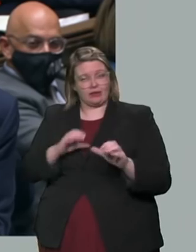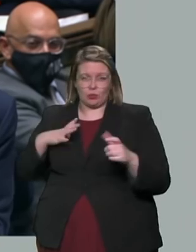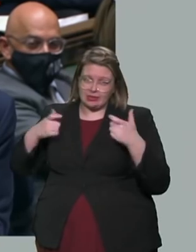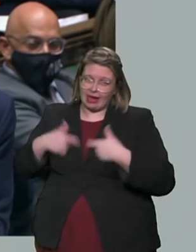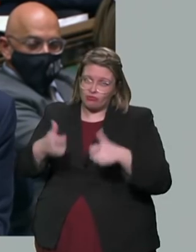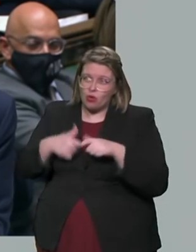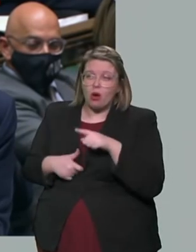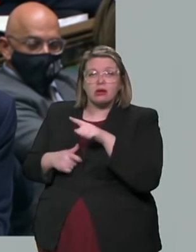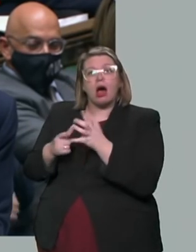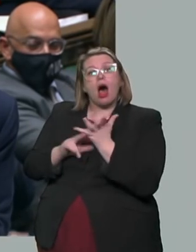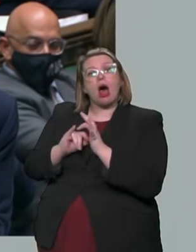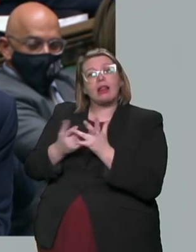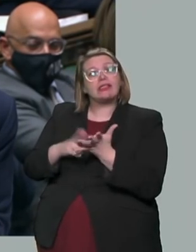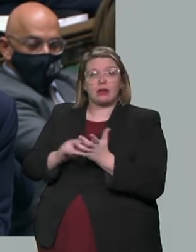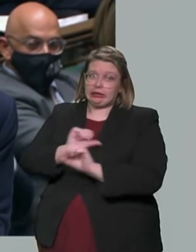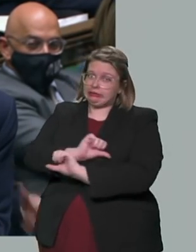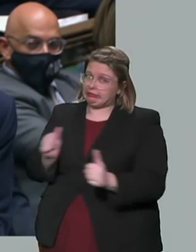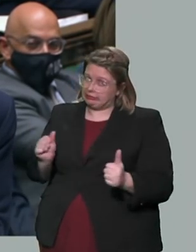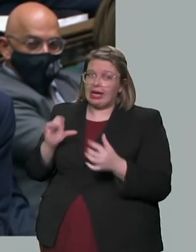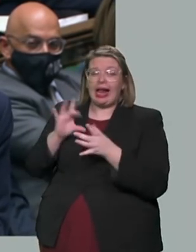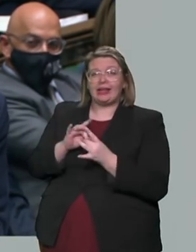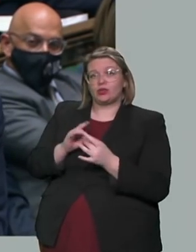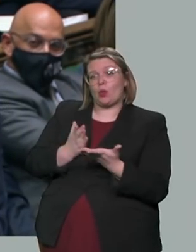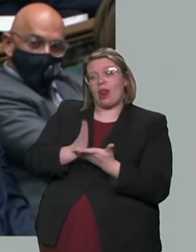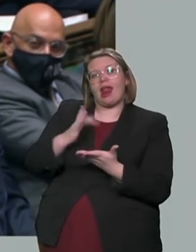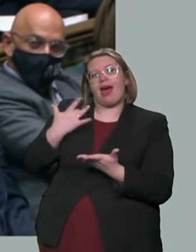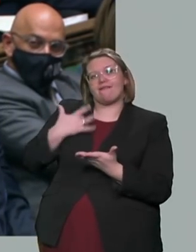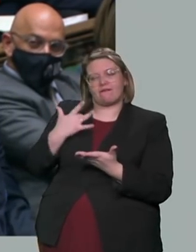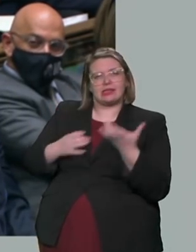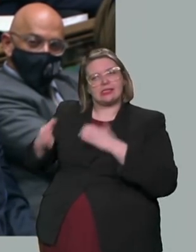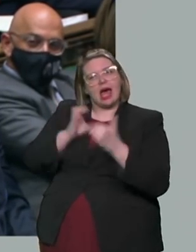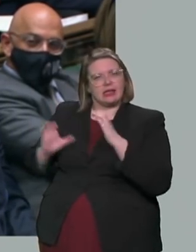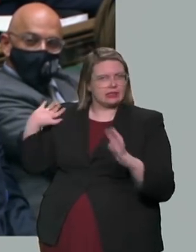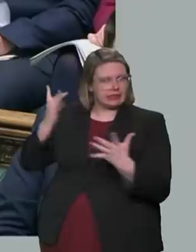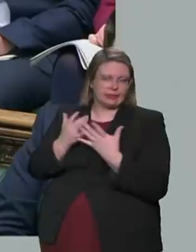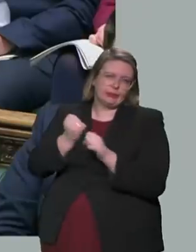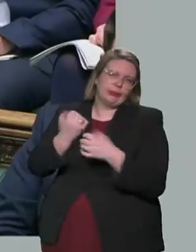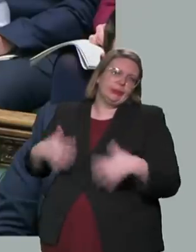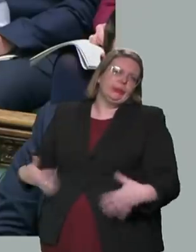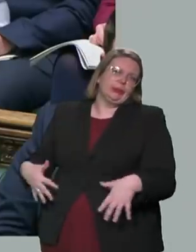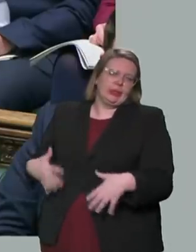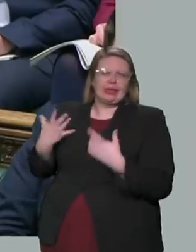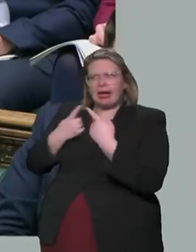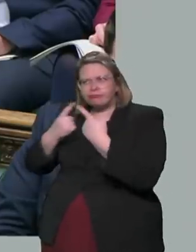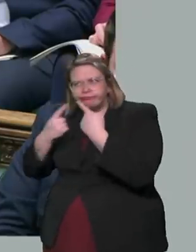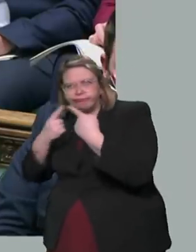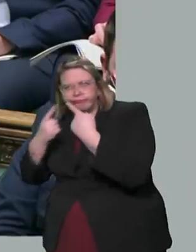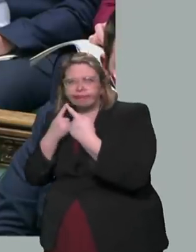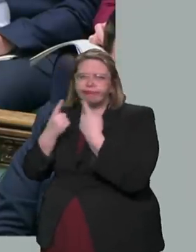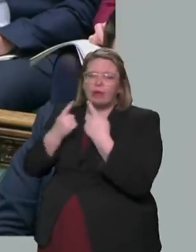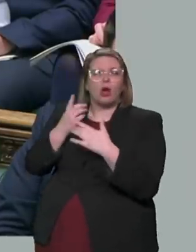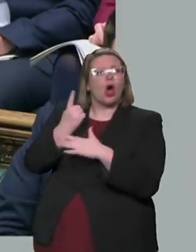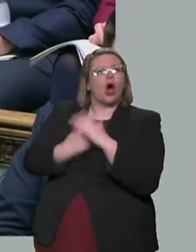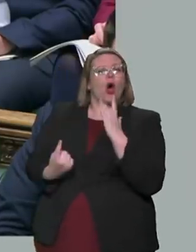Ulverston has a rich history in the life sciences, and we are in regular consultation, not just officials